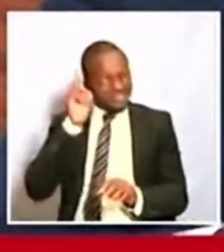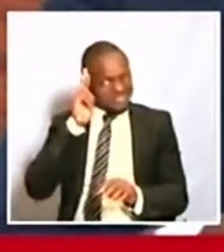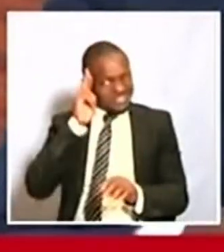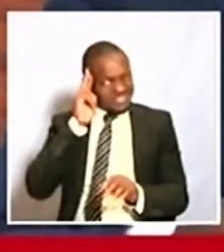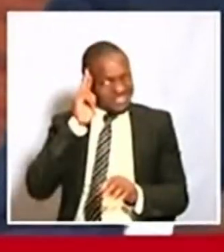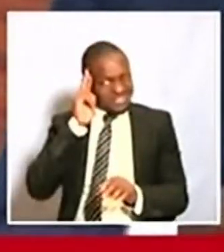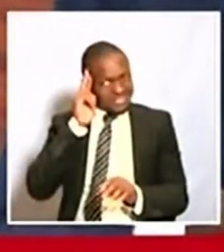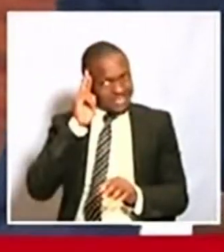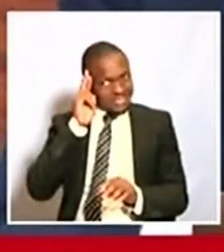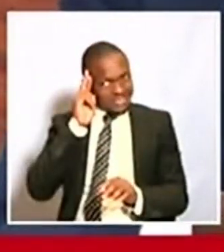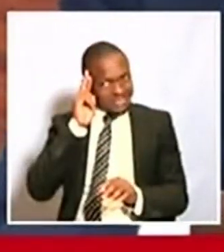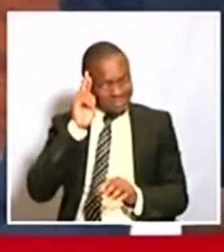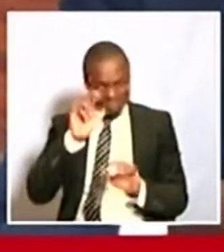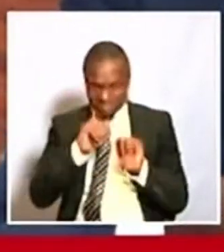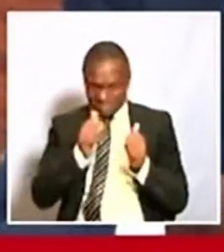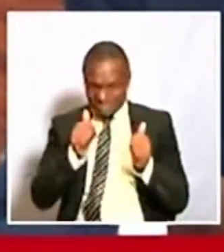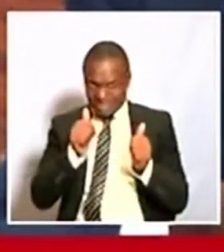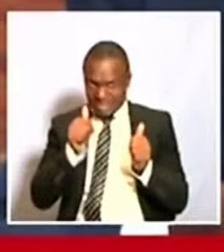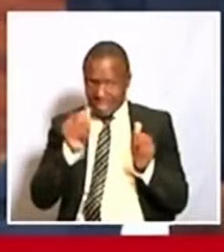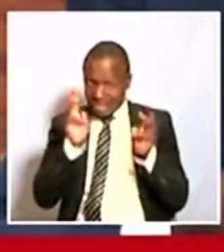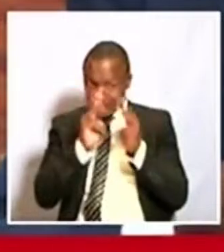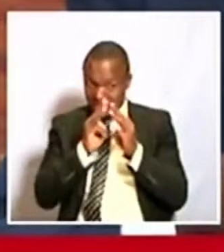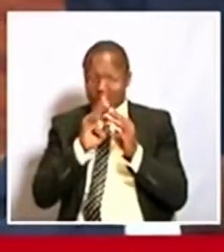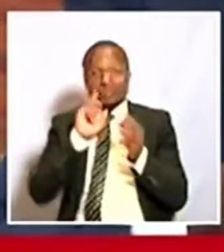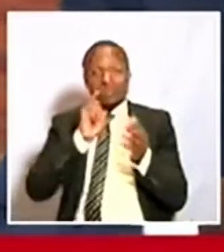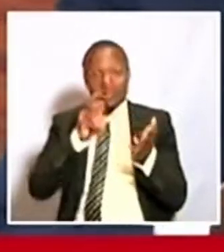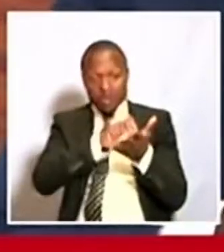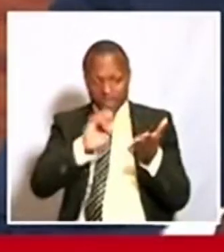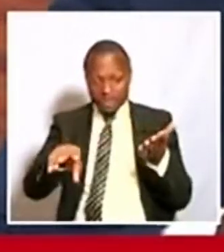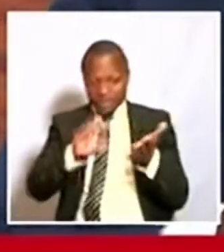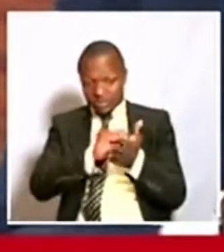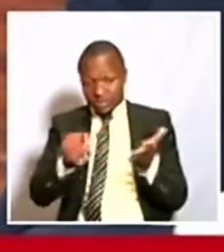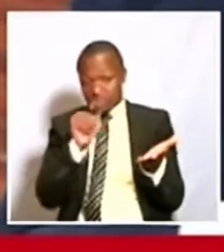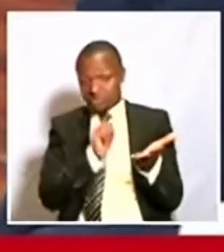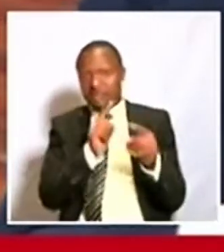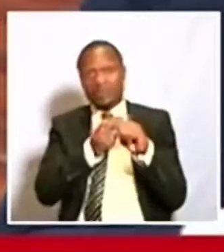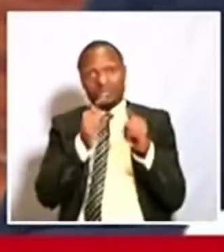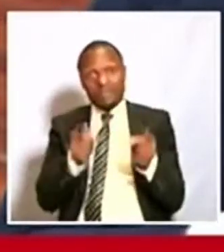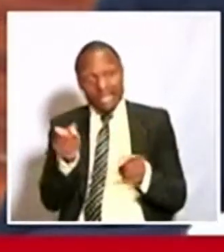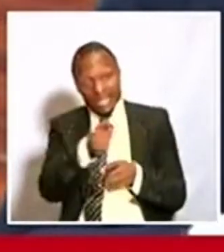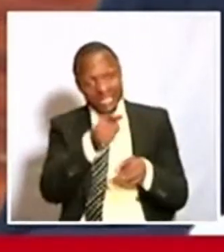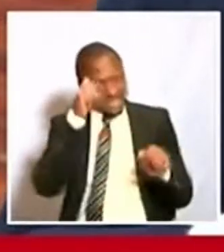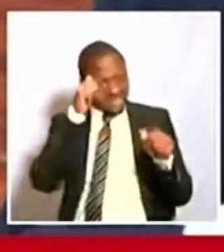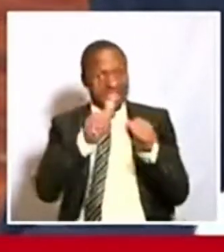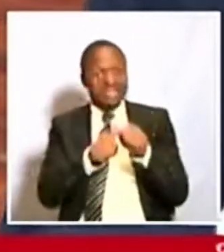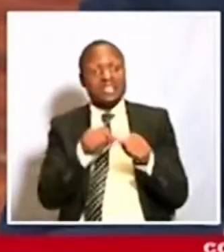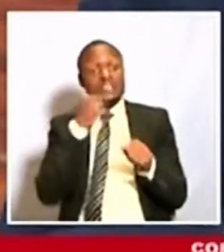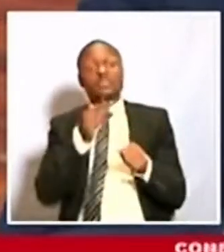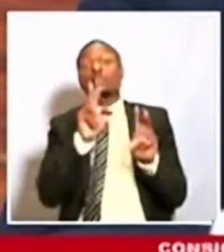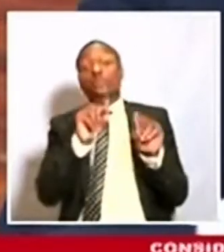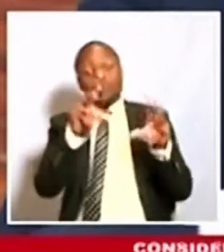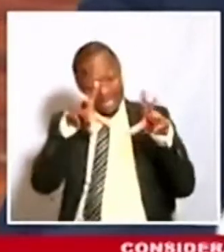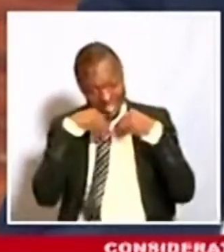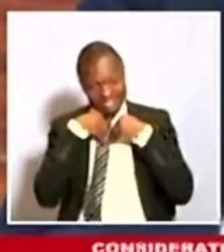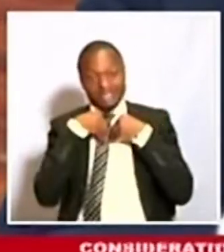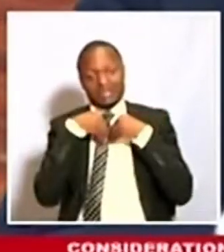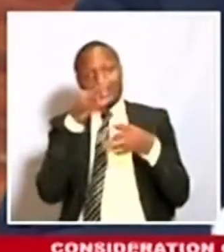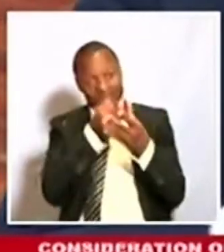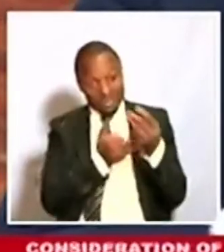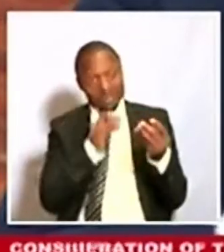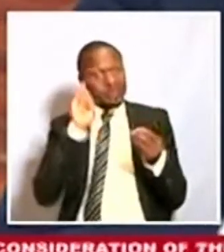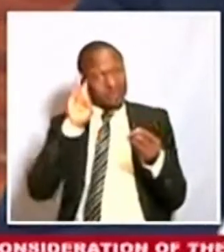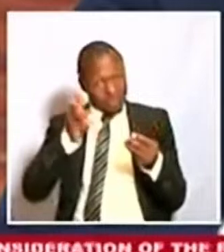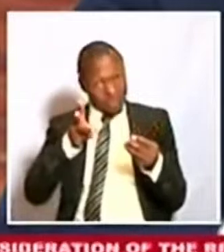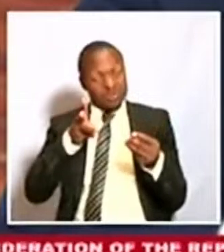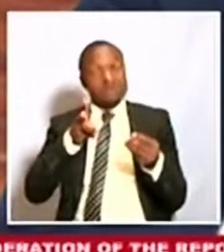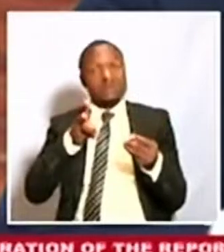that meeting, we advised that we remove these, but they resolved to say, no, we admit them, we